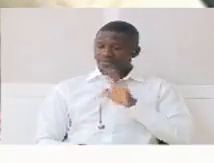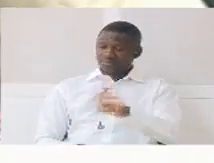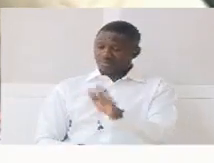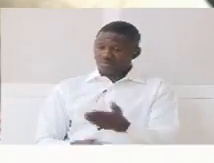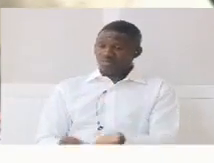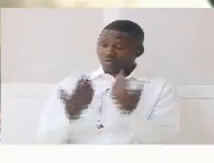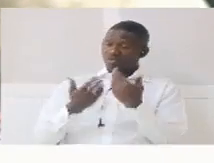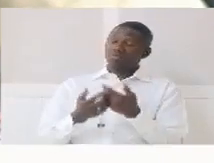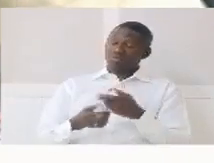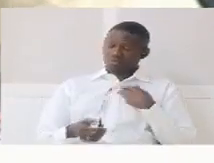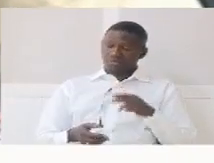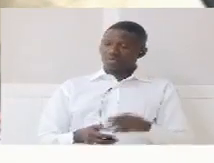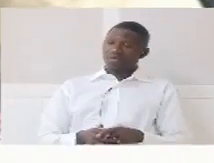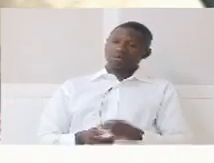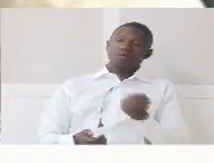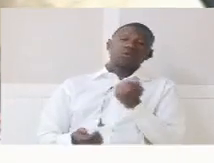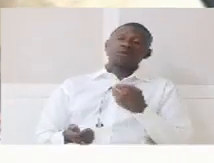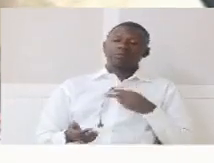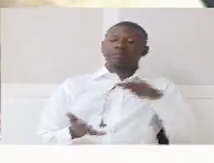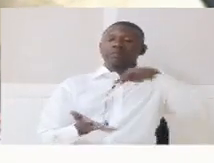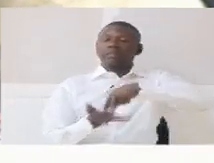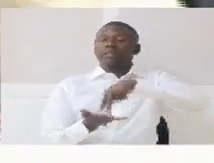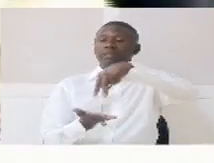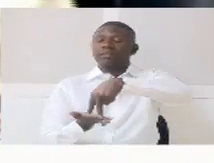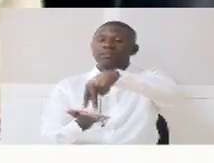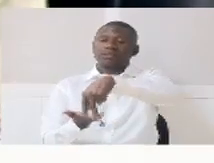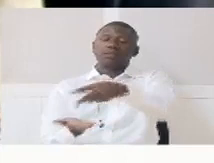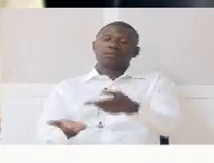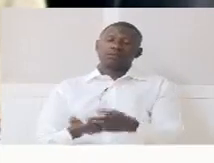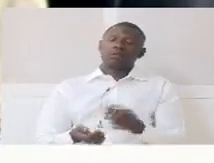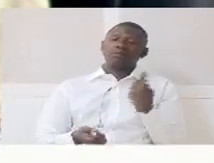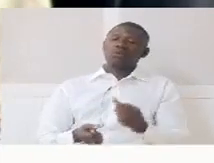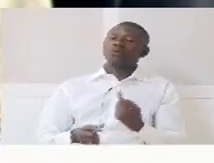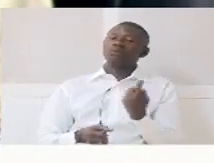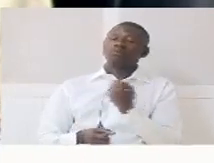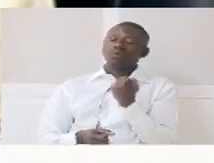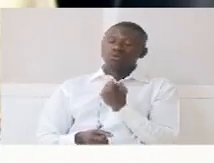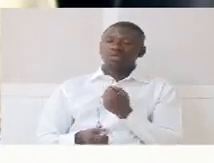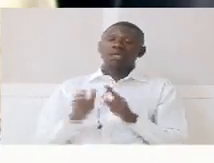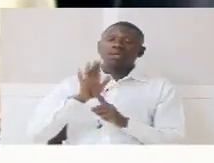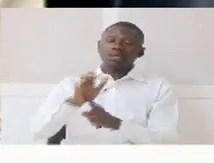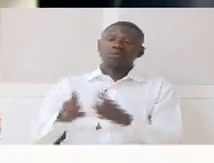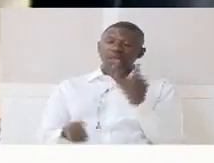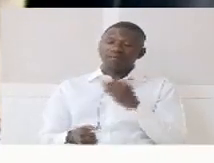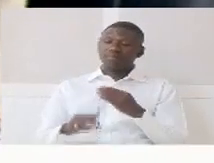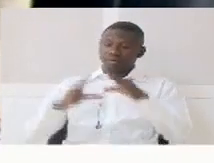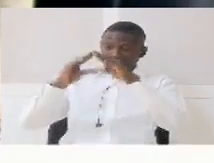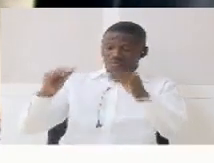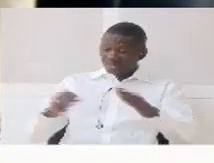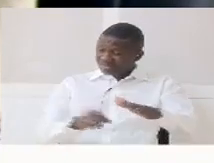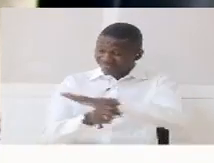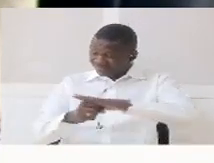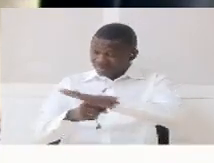they have to wake them up. Otherwise, they will step on them. Because now overcrowded. Because if there is overcrowding, in 20-liter